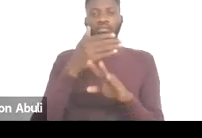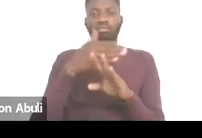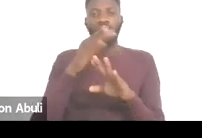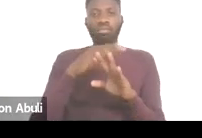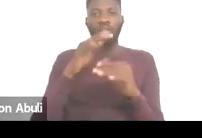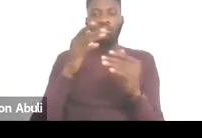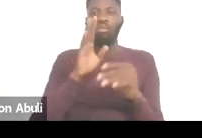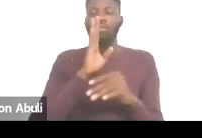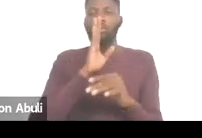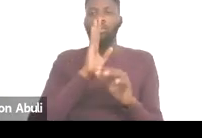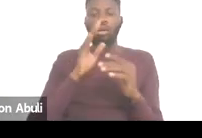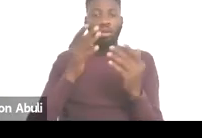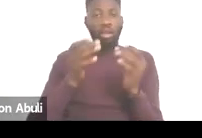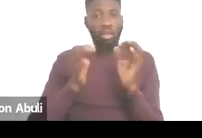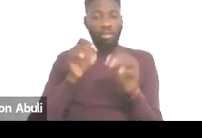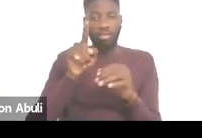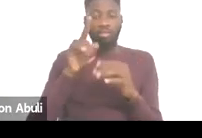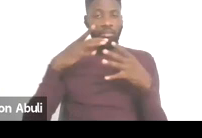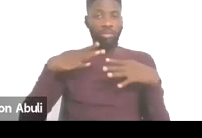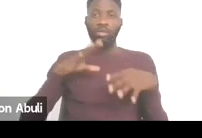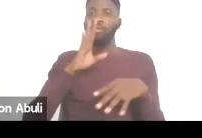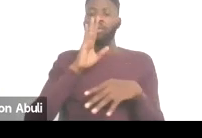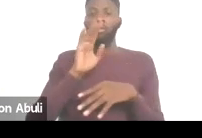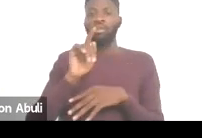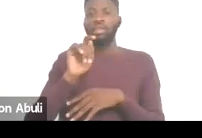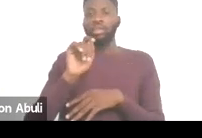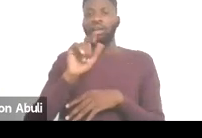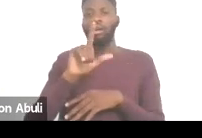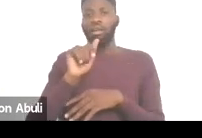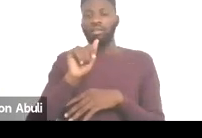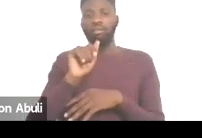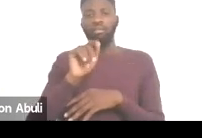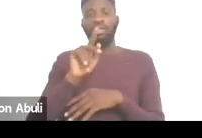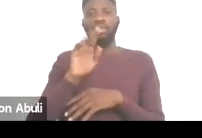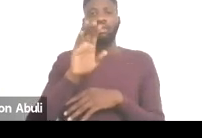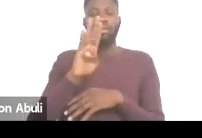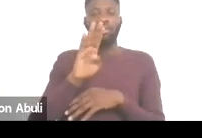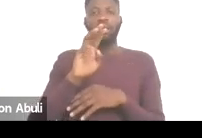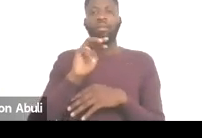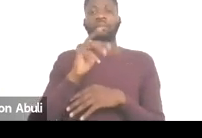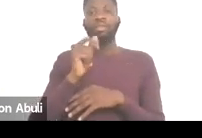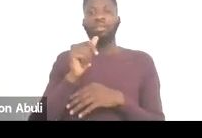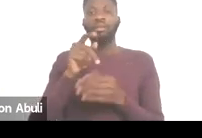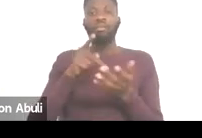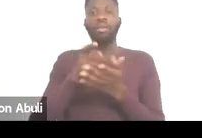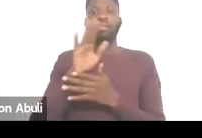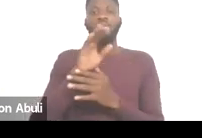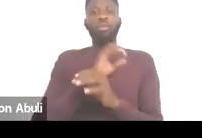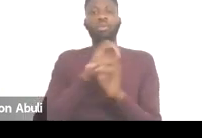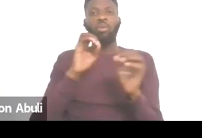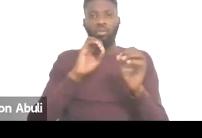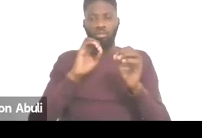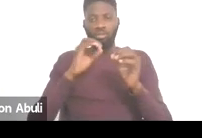If they're going to be the individuals who borrow from Tala, KCB, M-Pesa, everywhere, they don't pay back, how will people trust you with their